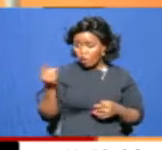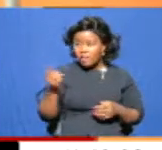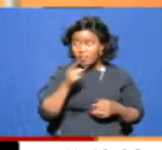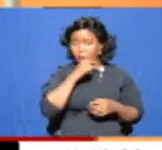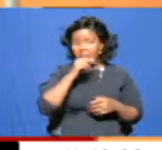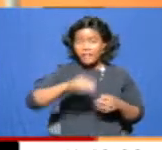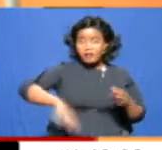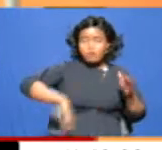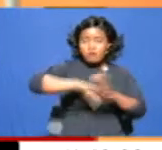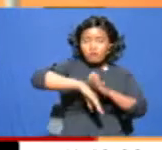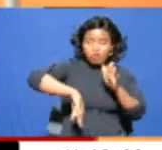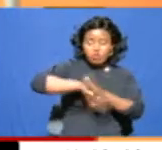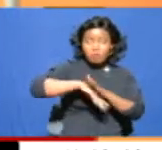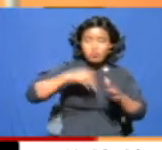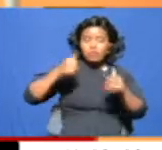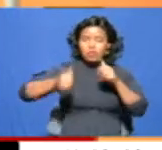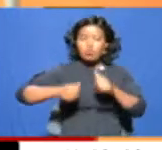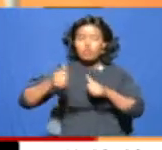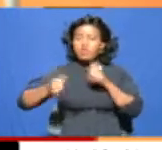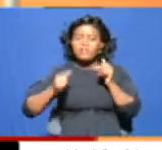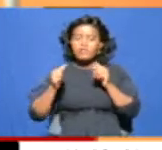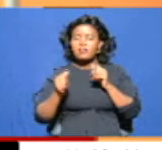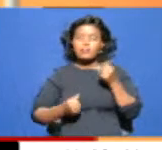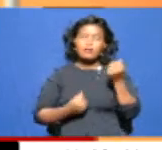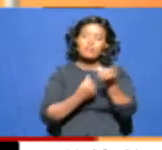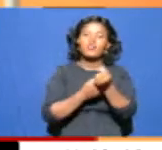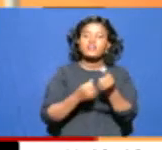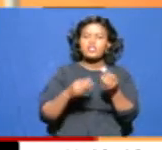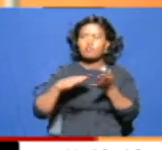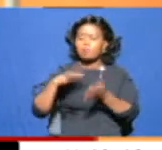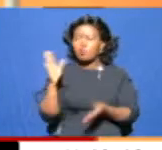marketed more. So do you think we've been taking,